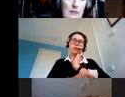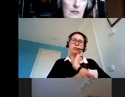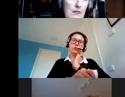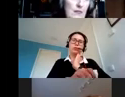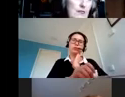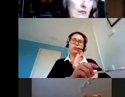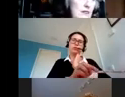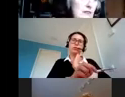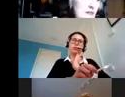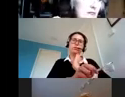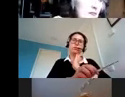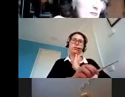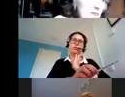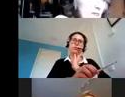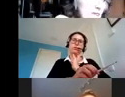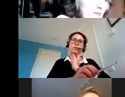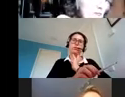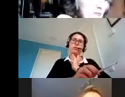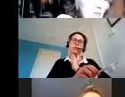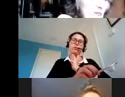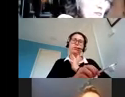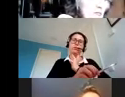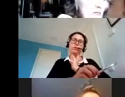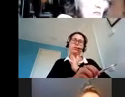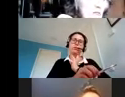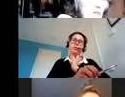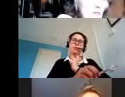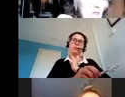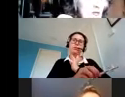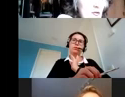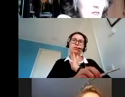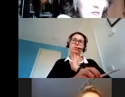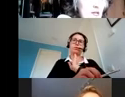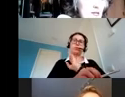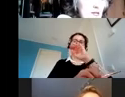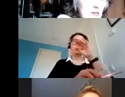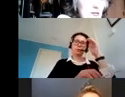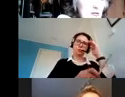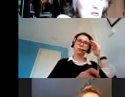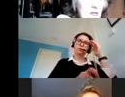Going on, okay, my previous speakers